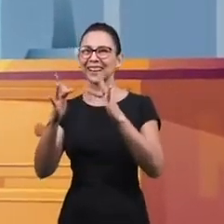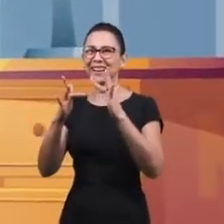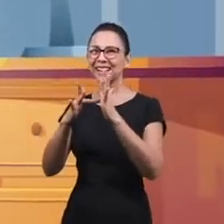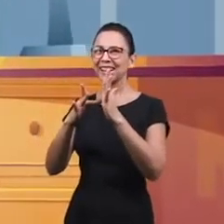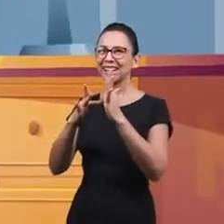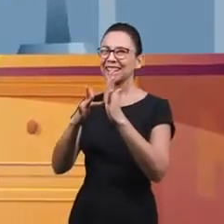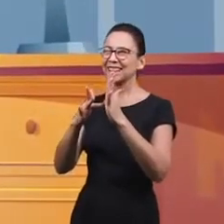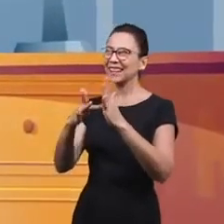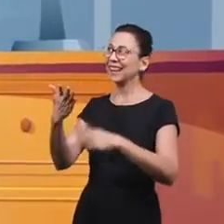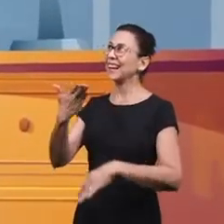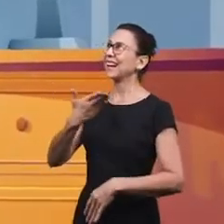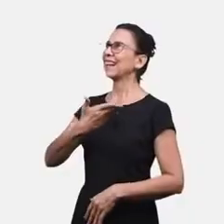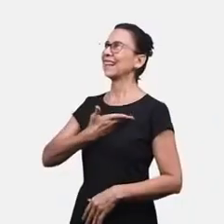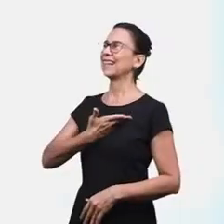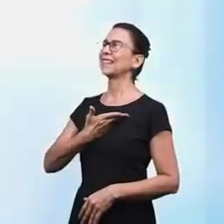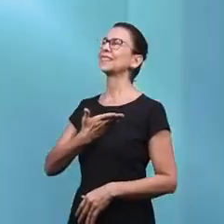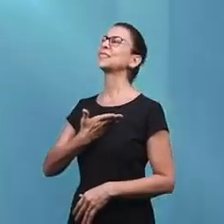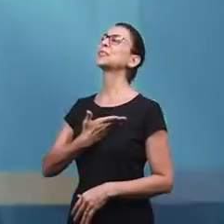Jesus is my friend.